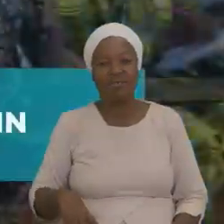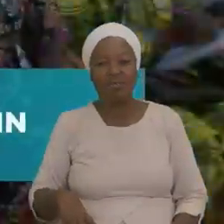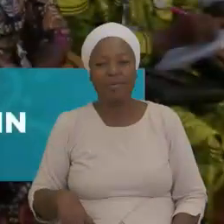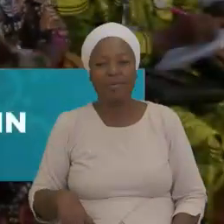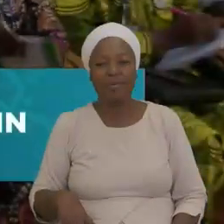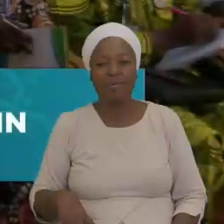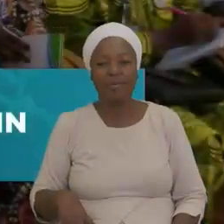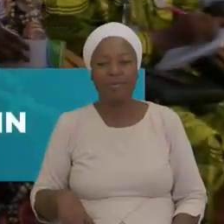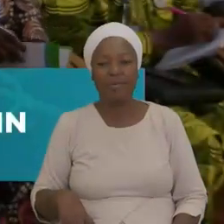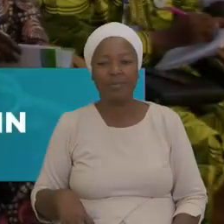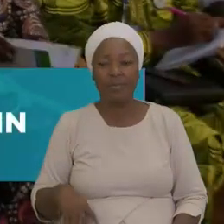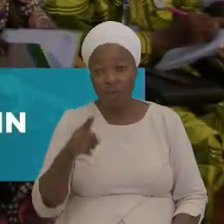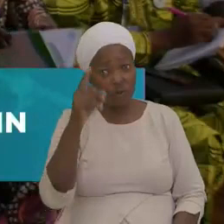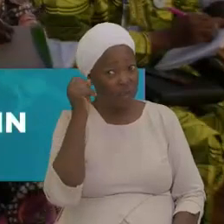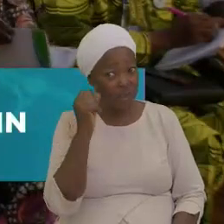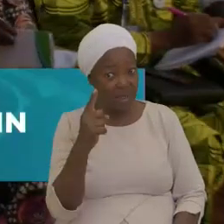You understand?